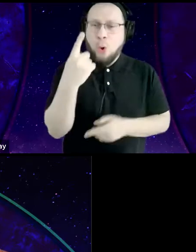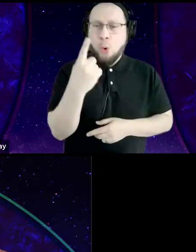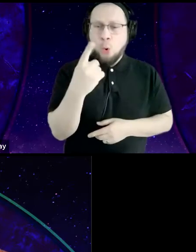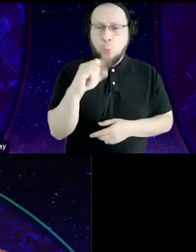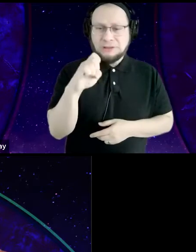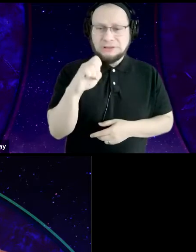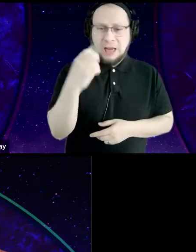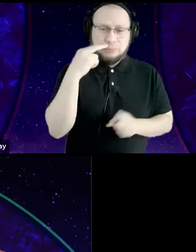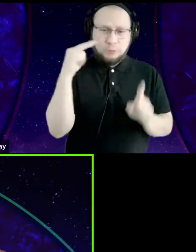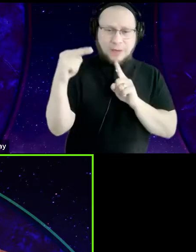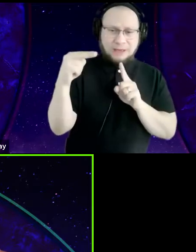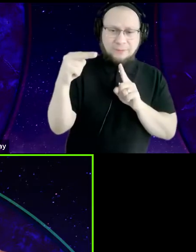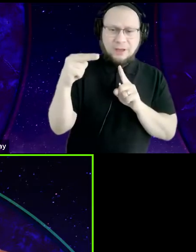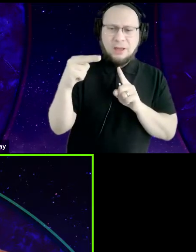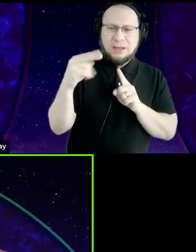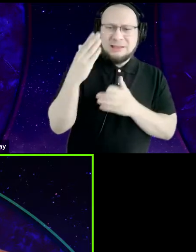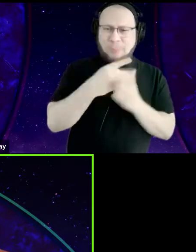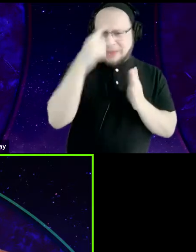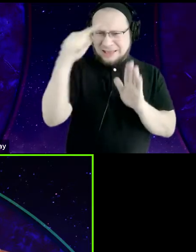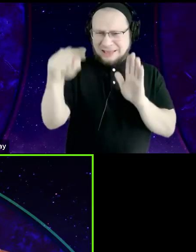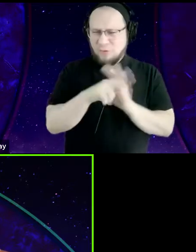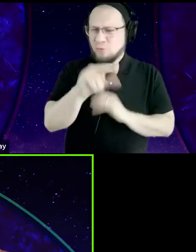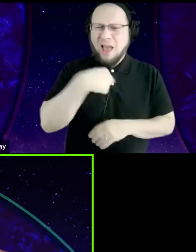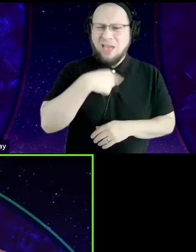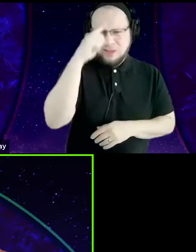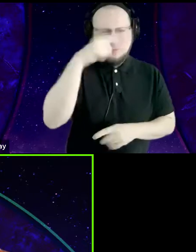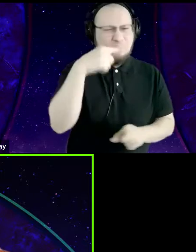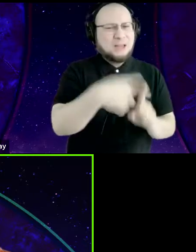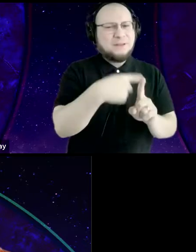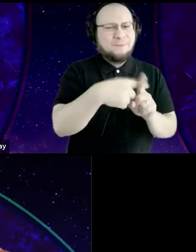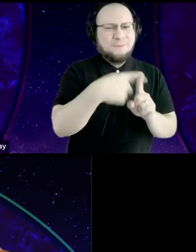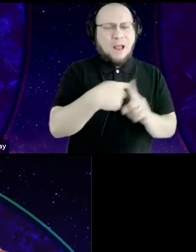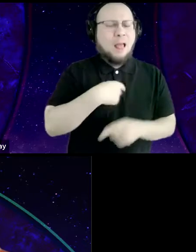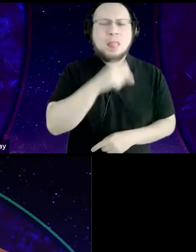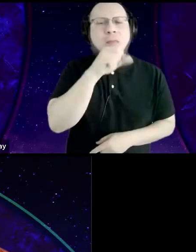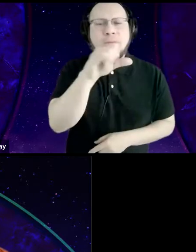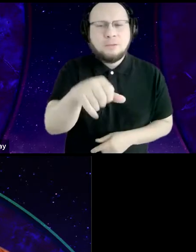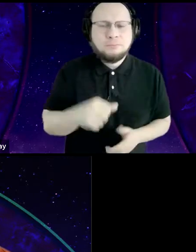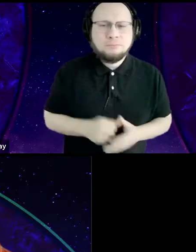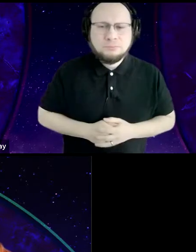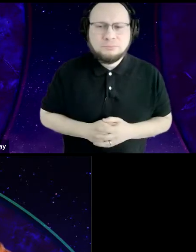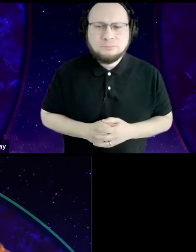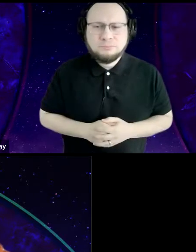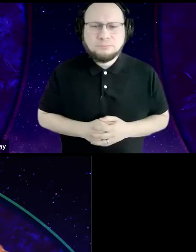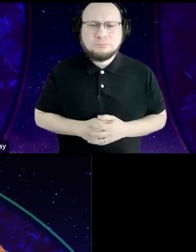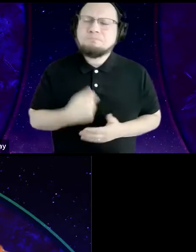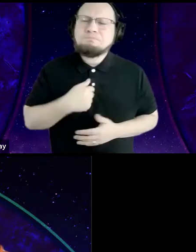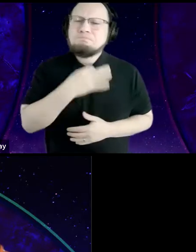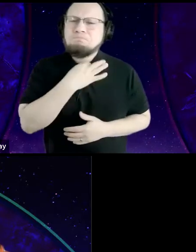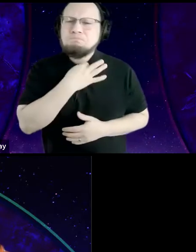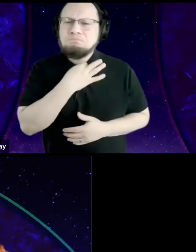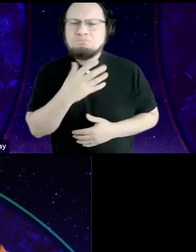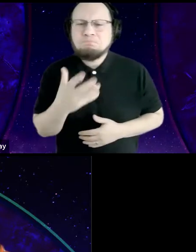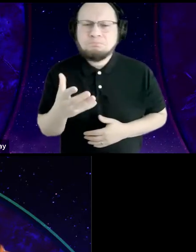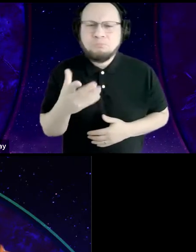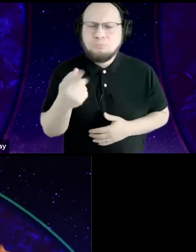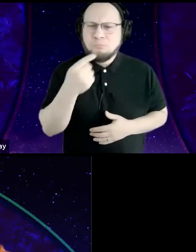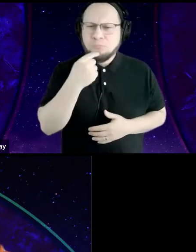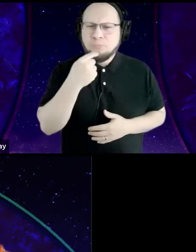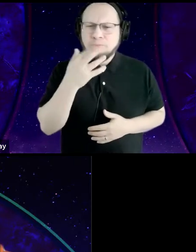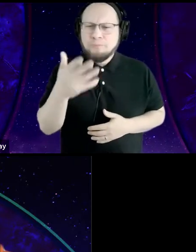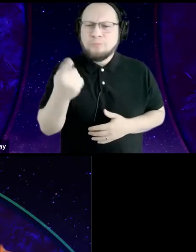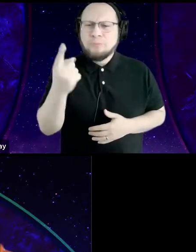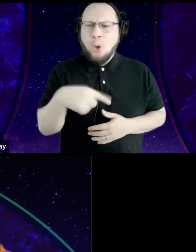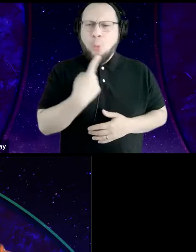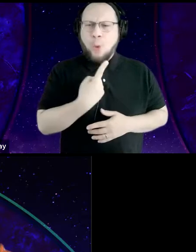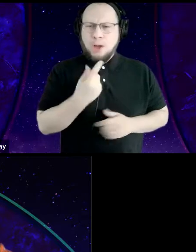to be. It shouldn't be. I loved it. Is there anything, I'm curious, so you said you did a solo